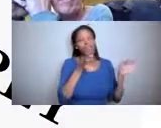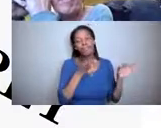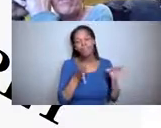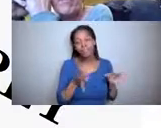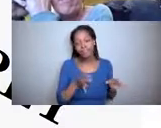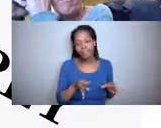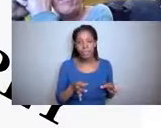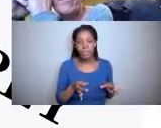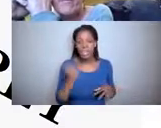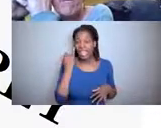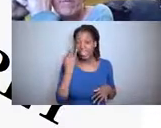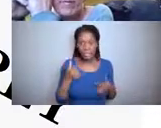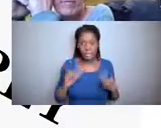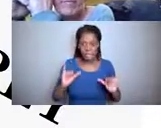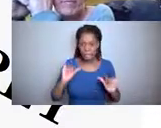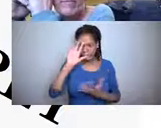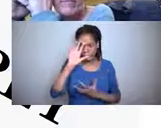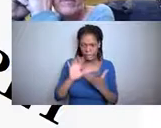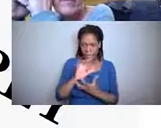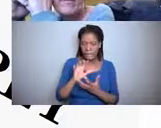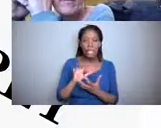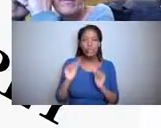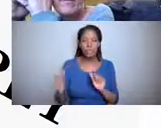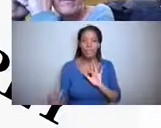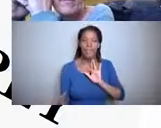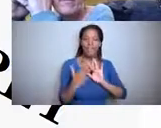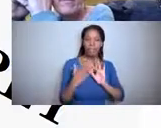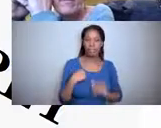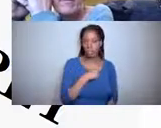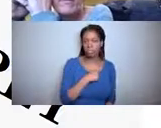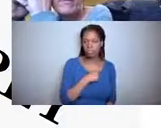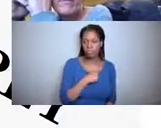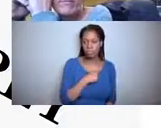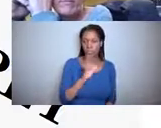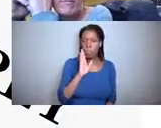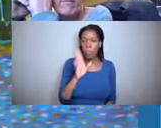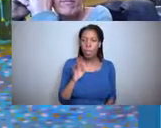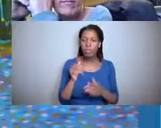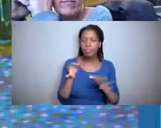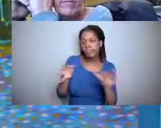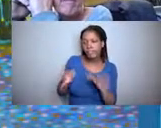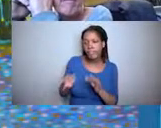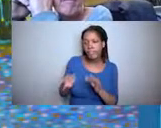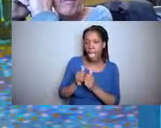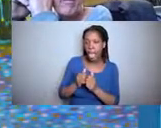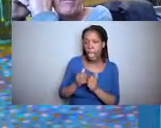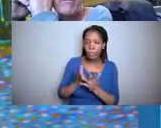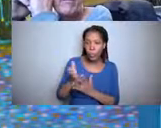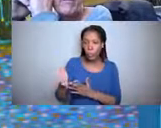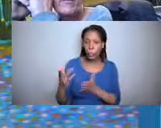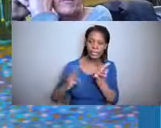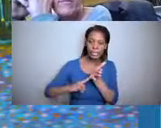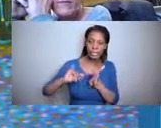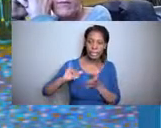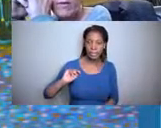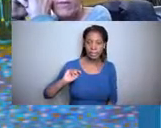please feel free to reach out you can help navigate that process so the deadline